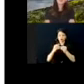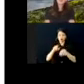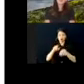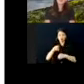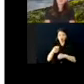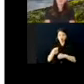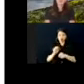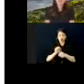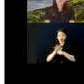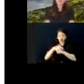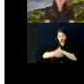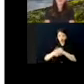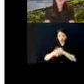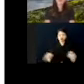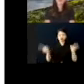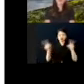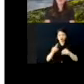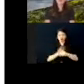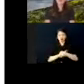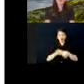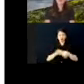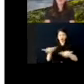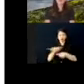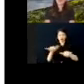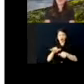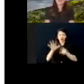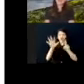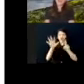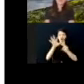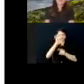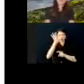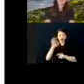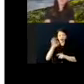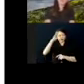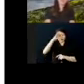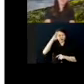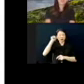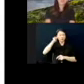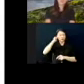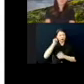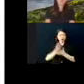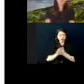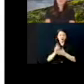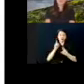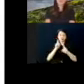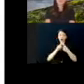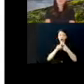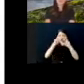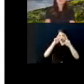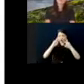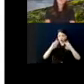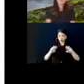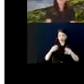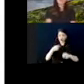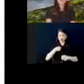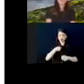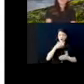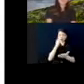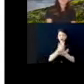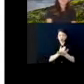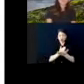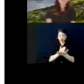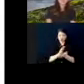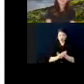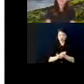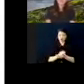both 15% of men and women who responded to the survey said, I've stopped using digital financial services, which may actually, in some